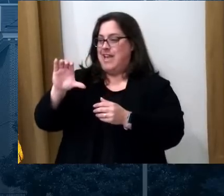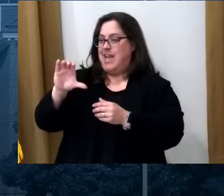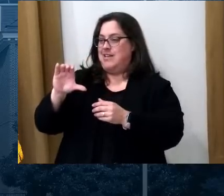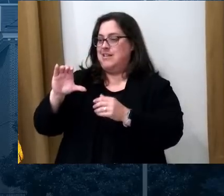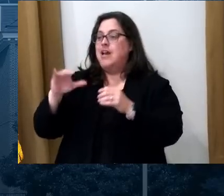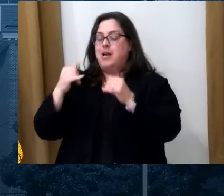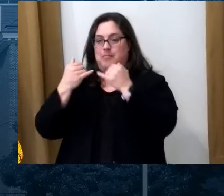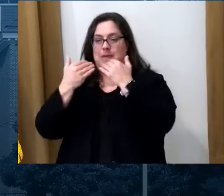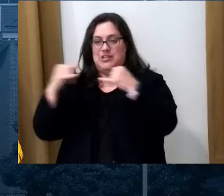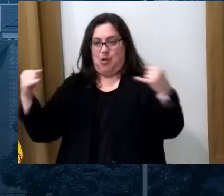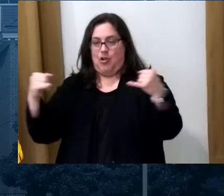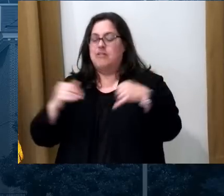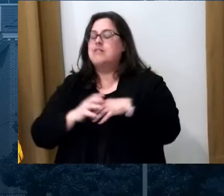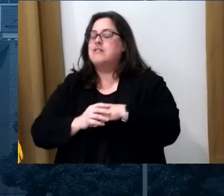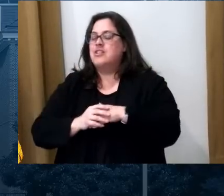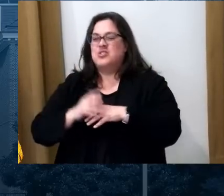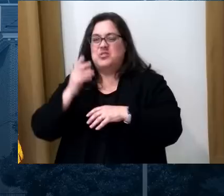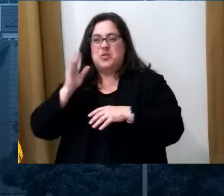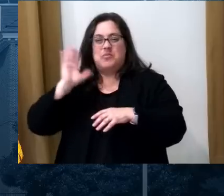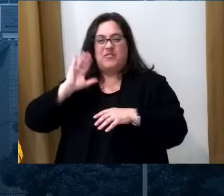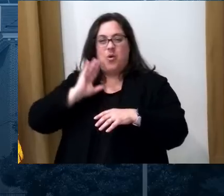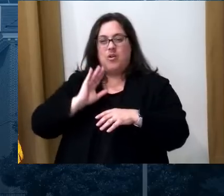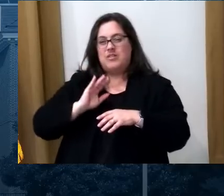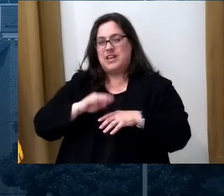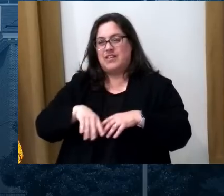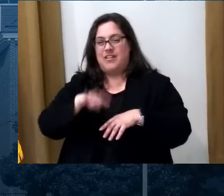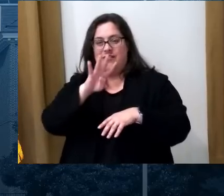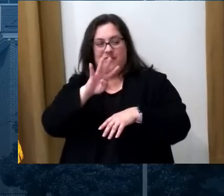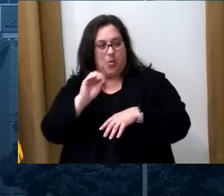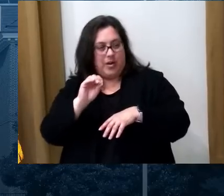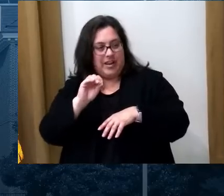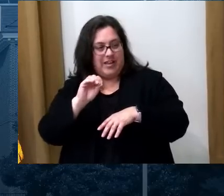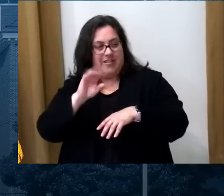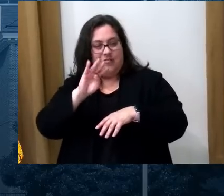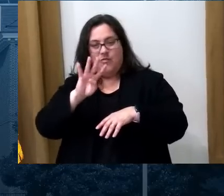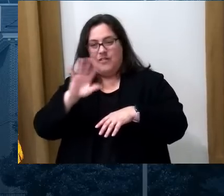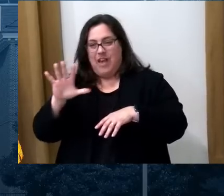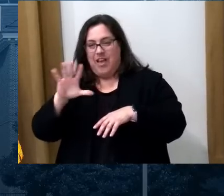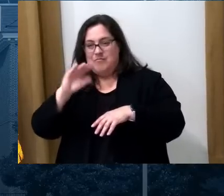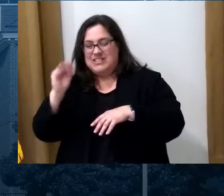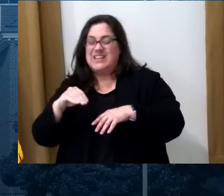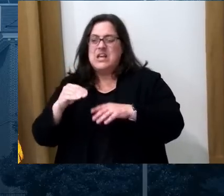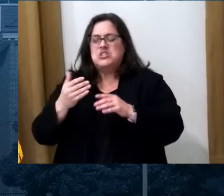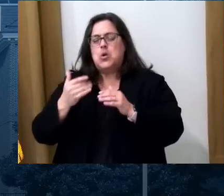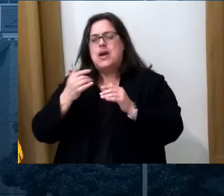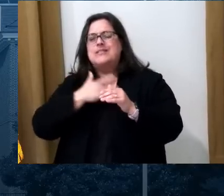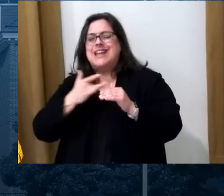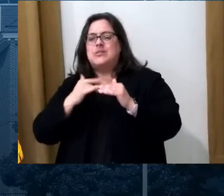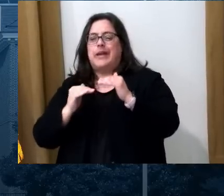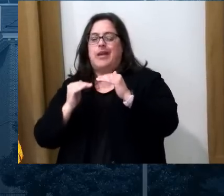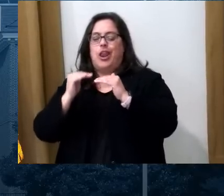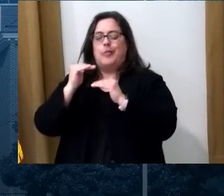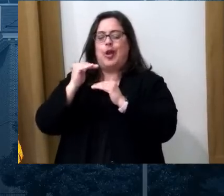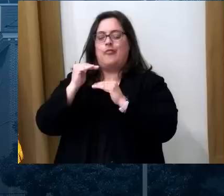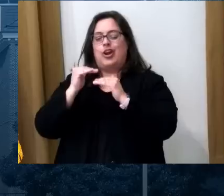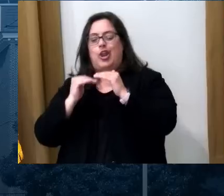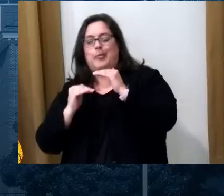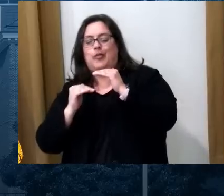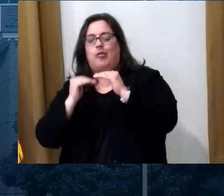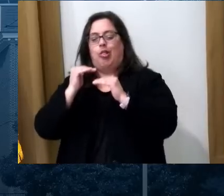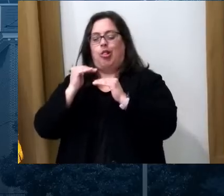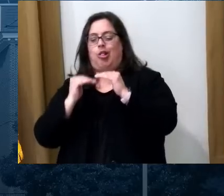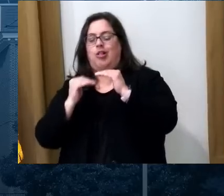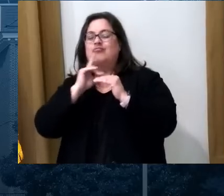been somewhere around 4 to 5% or thereabouts. And we go over it a little bit or we come in under it a little bit. It's really a target,